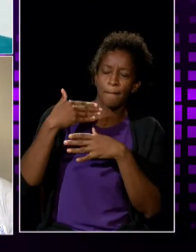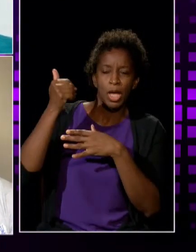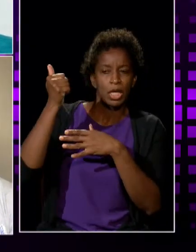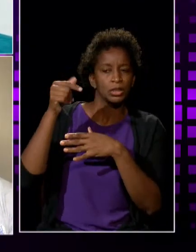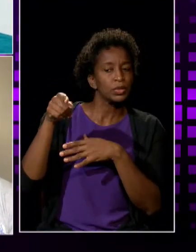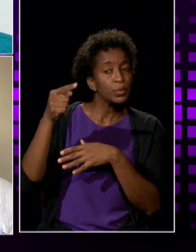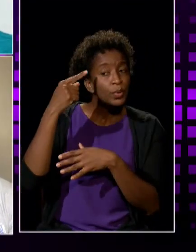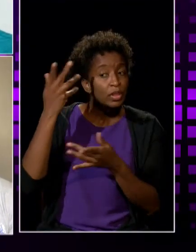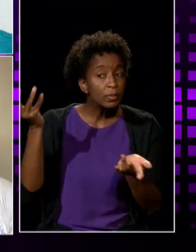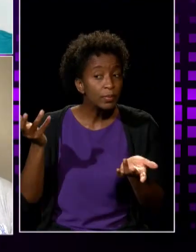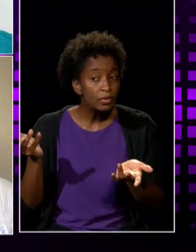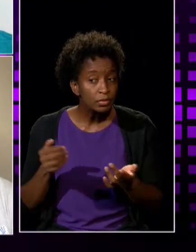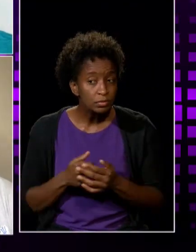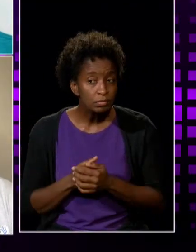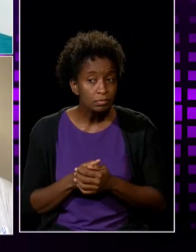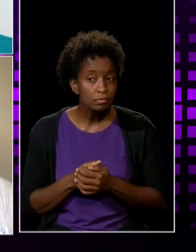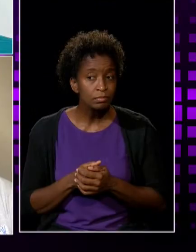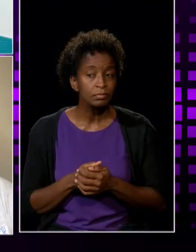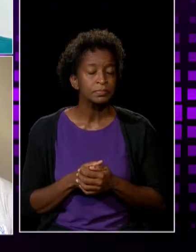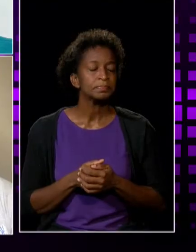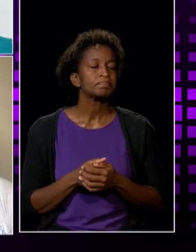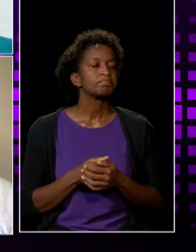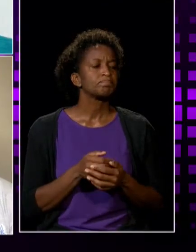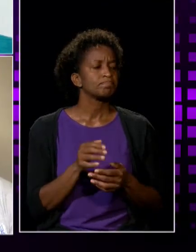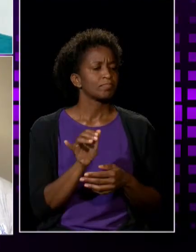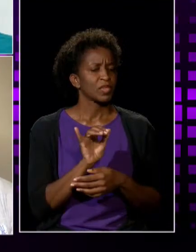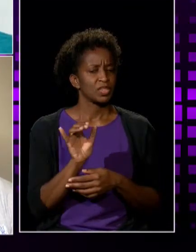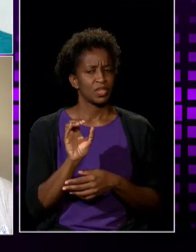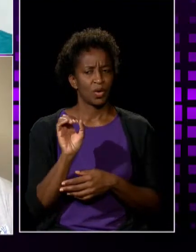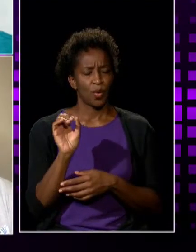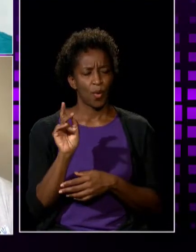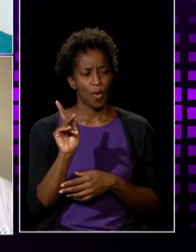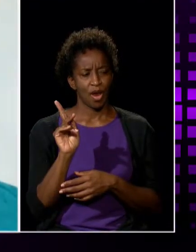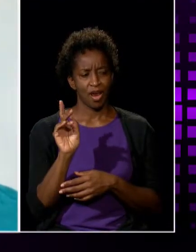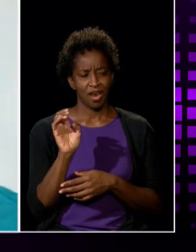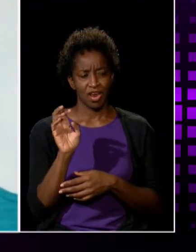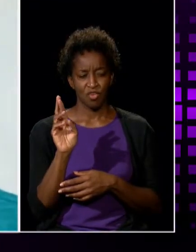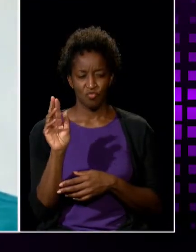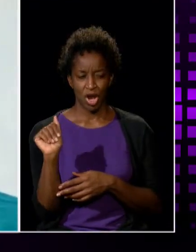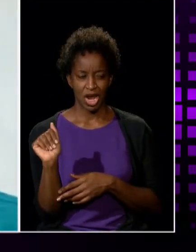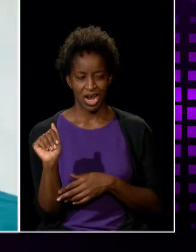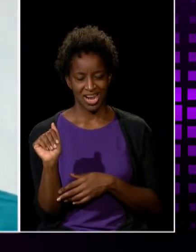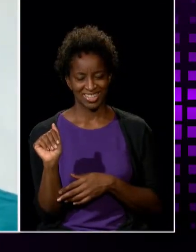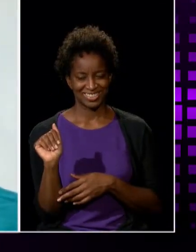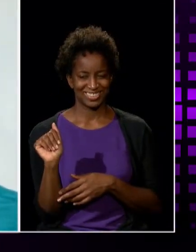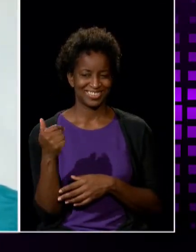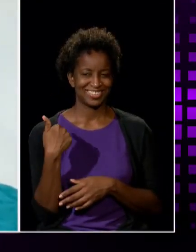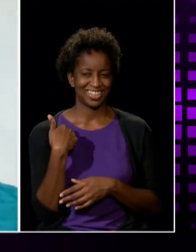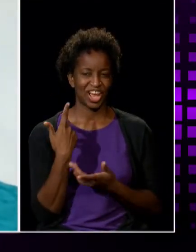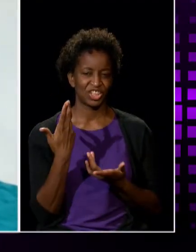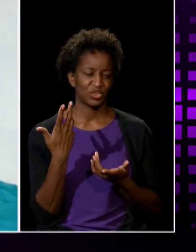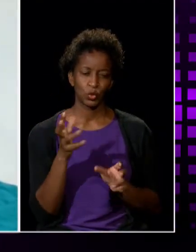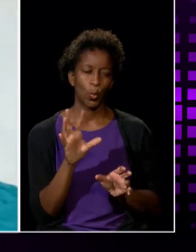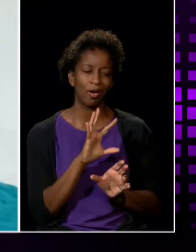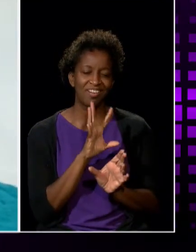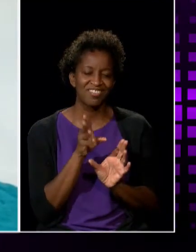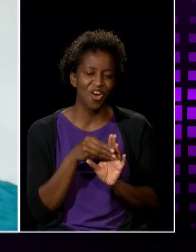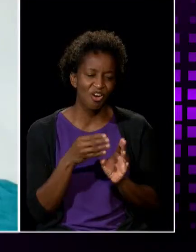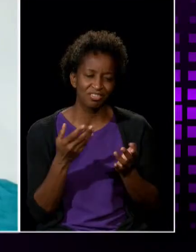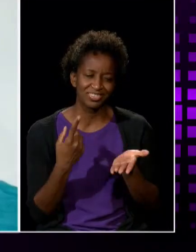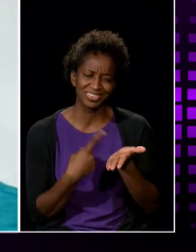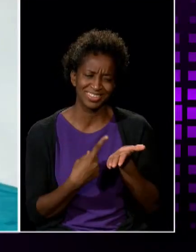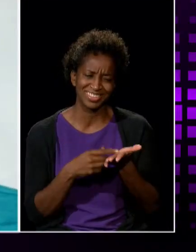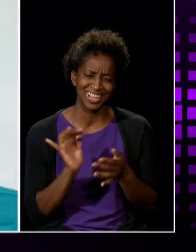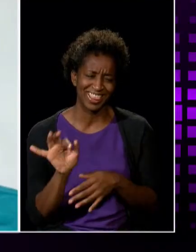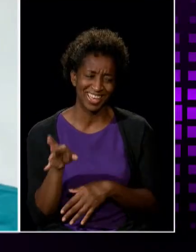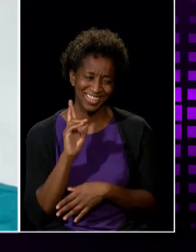I want to start by saying that much like Okera, I was trying to avoid this conversation. But I do want to charge the